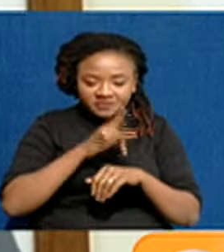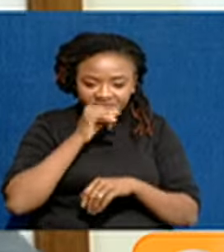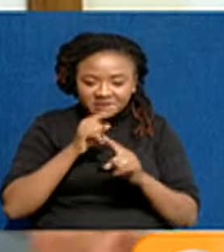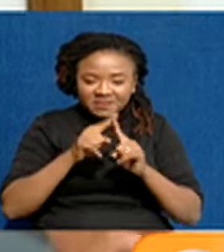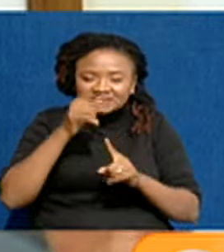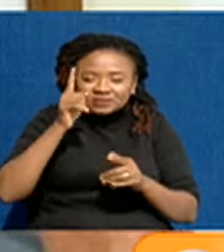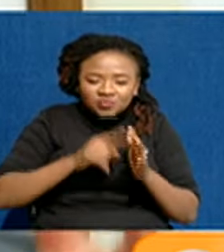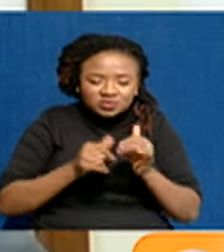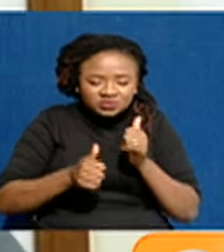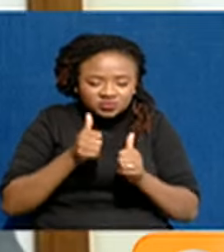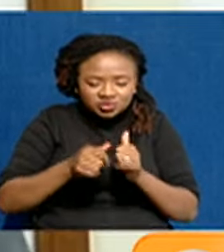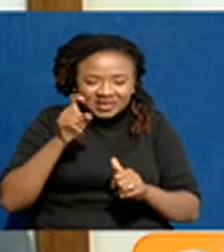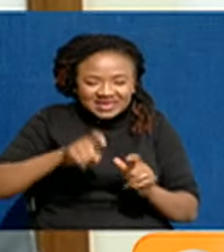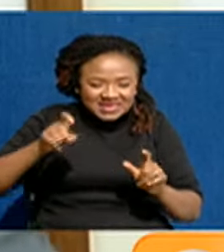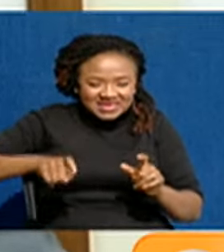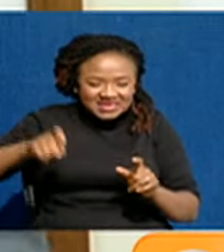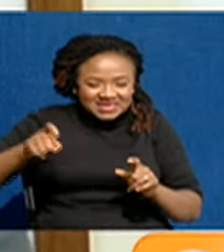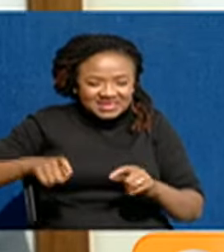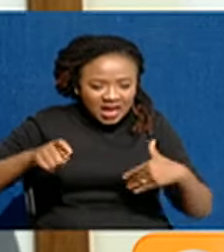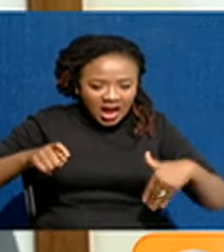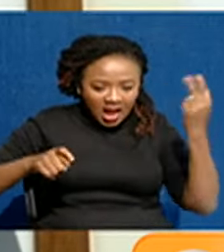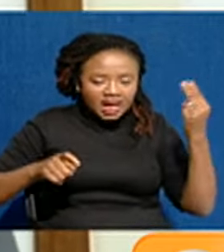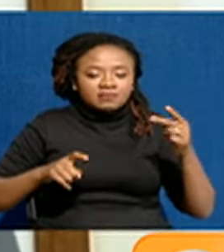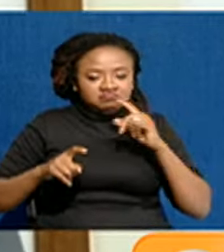neediest? And then we say it's 32. They are